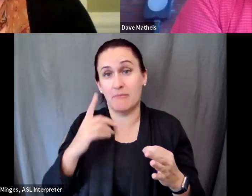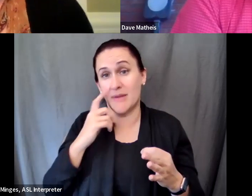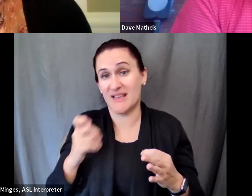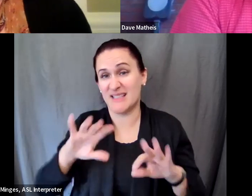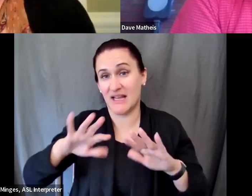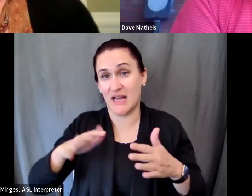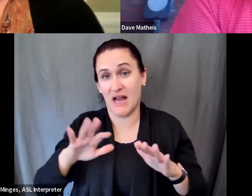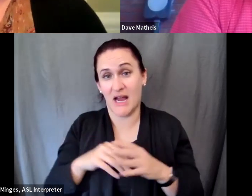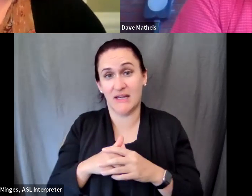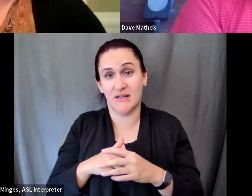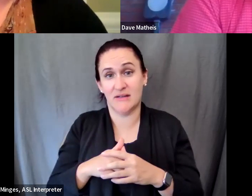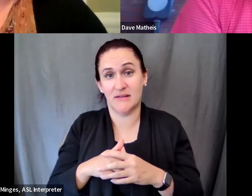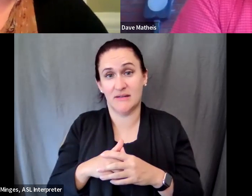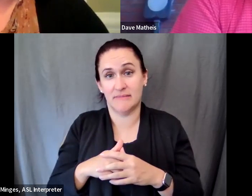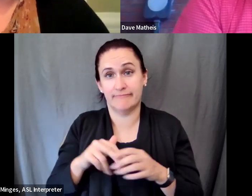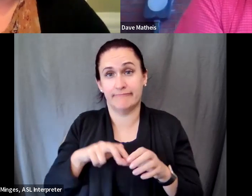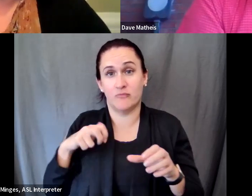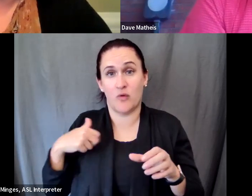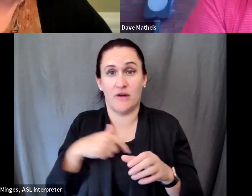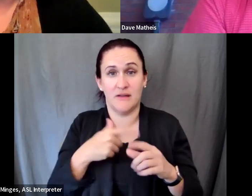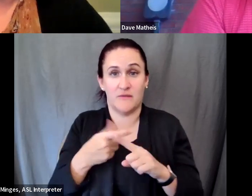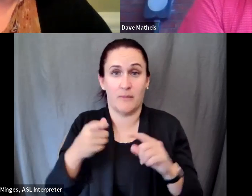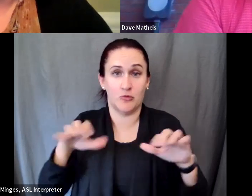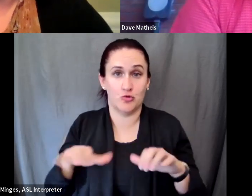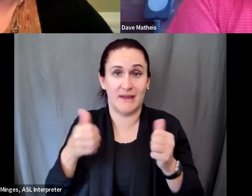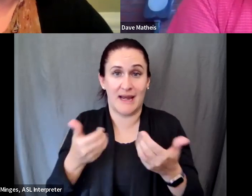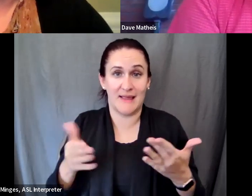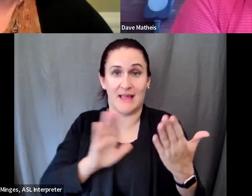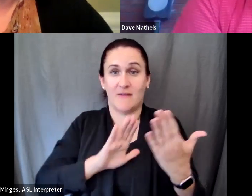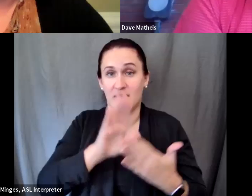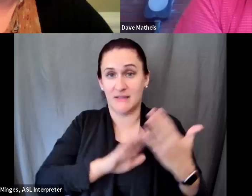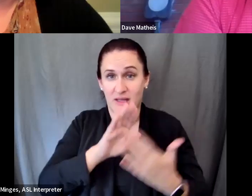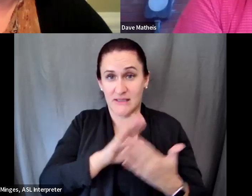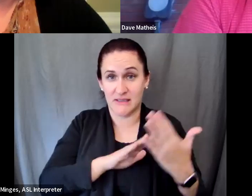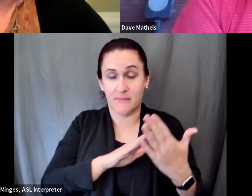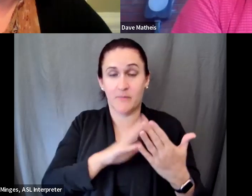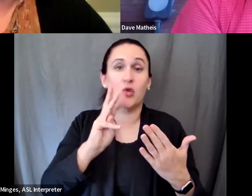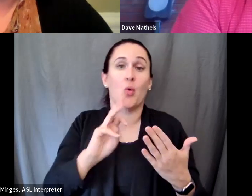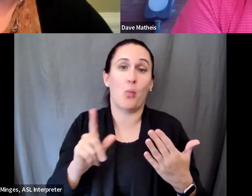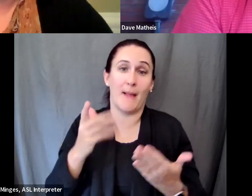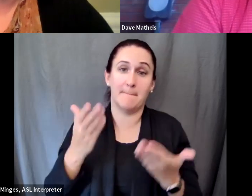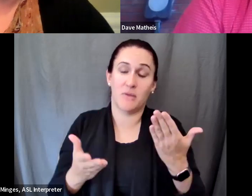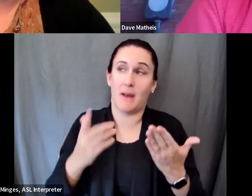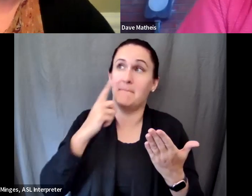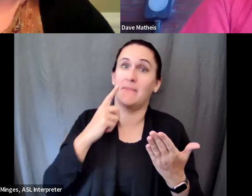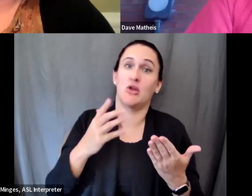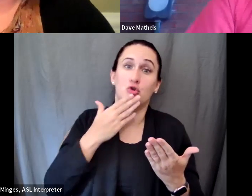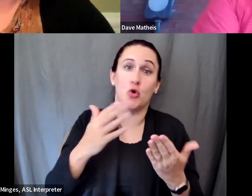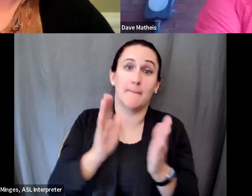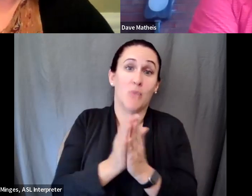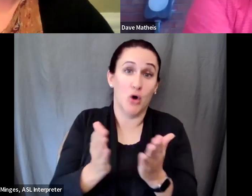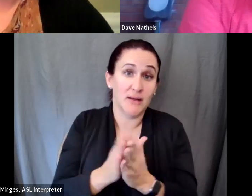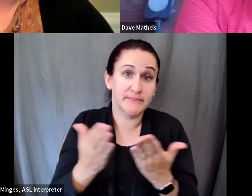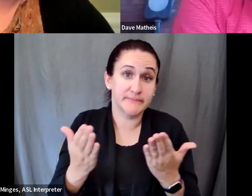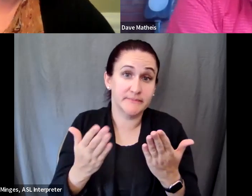of took us out of doing anything in person, well, this might make a good book, because we had been